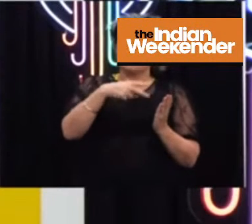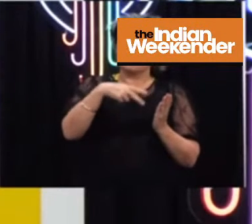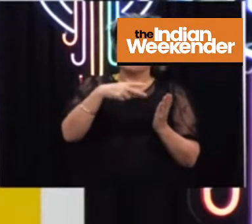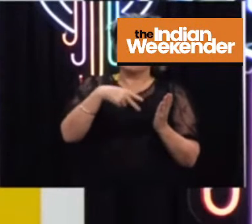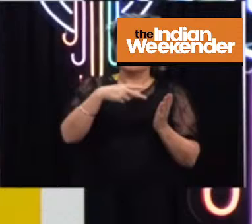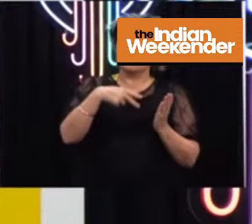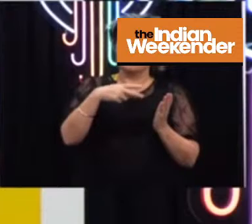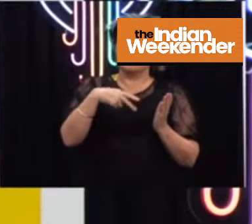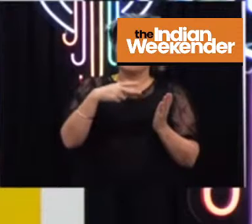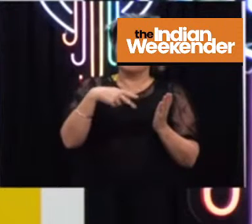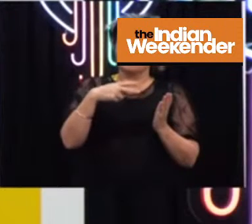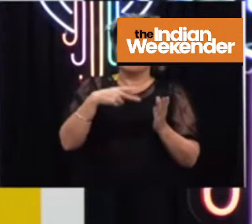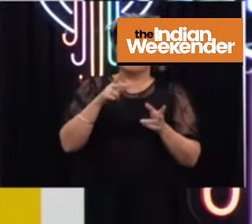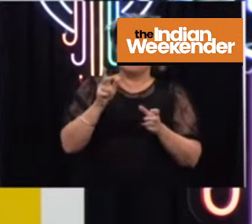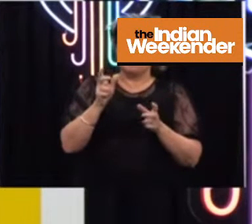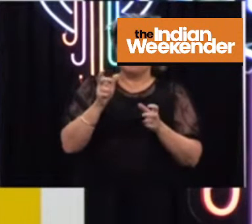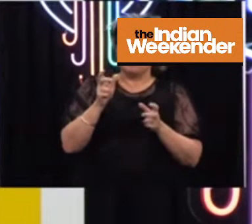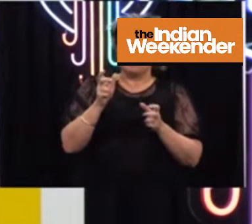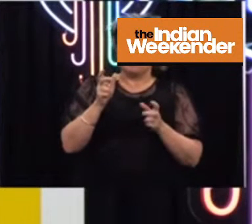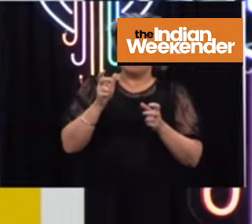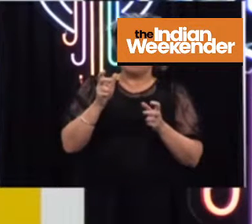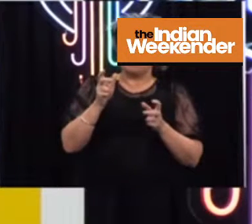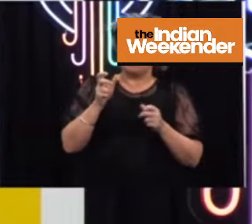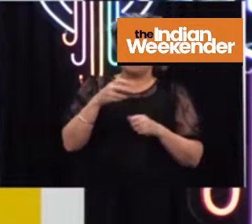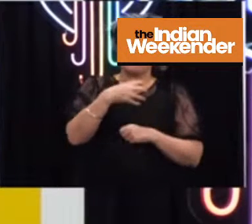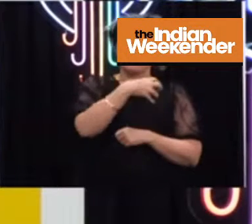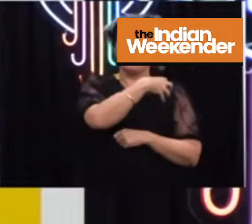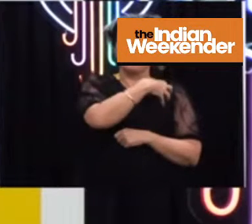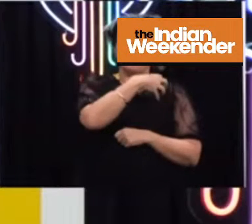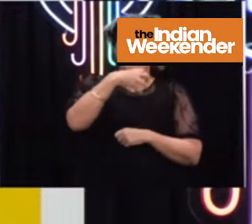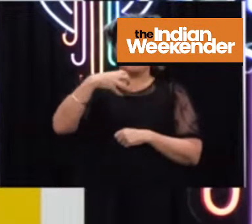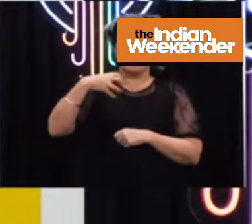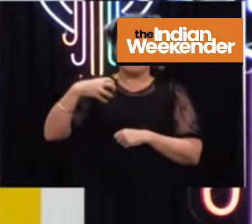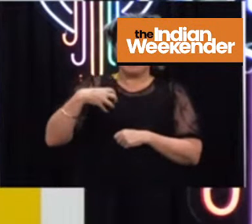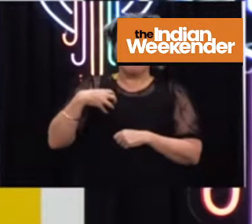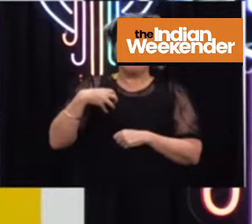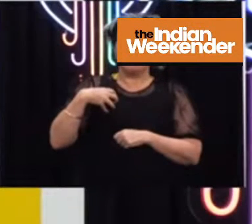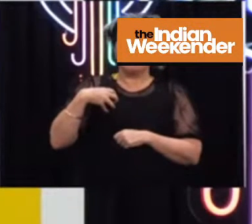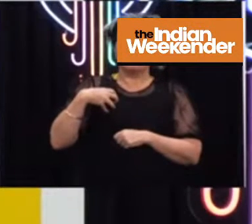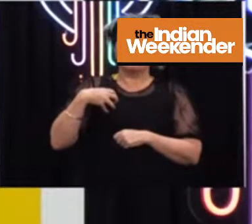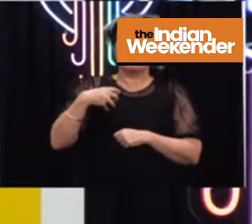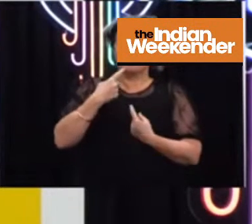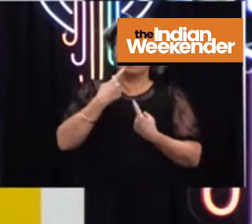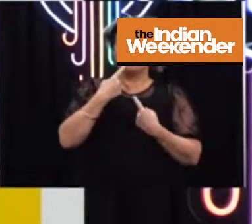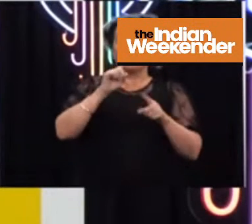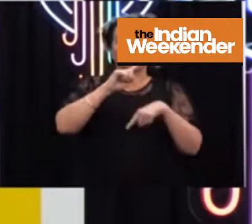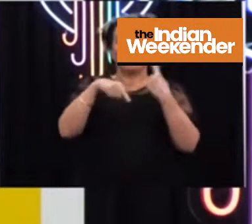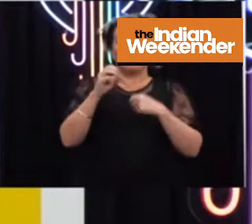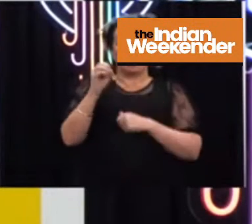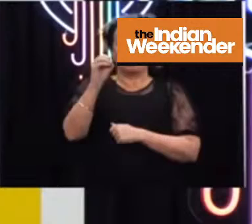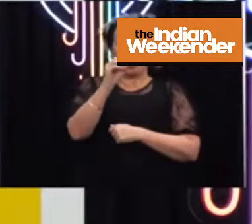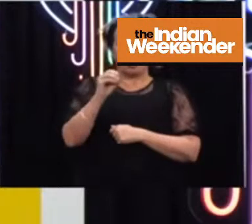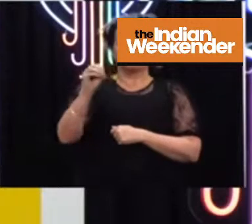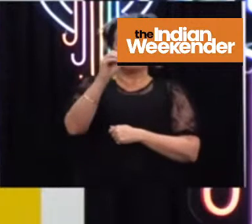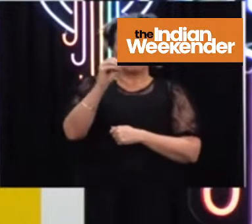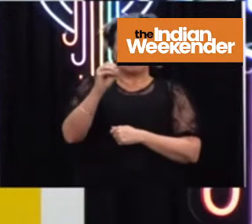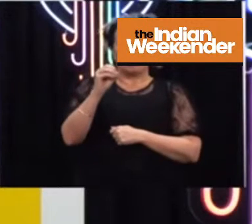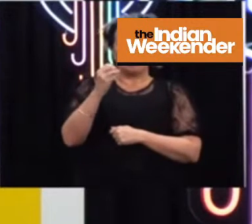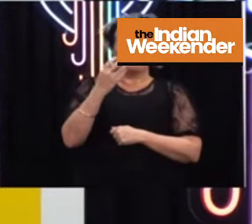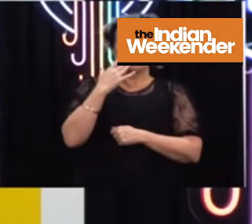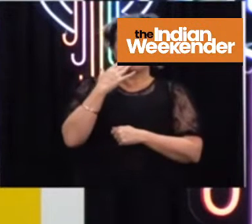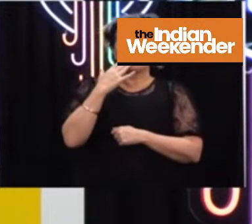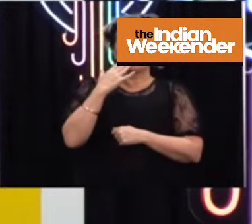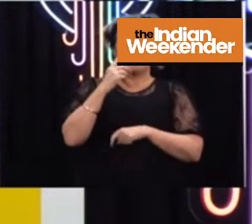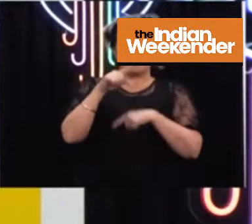choose to purchase. The government then didn't announce our advance purchase agreements till October. Did Cabinet decide not to try